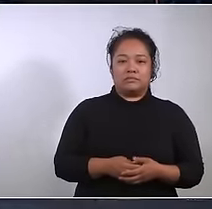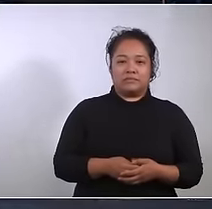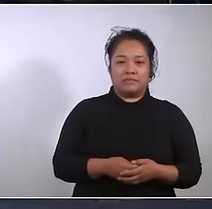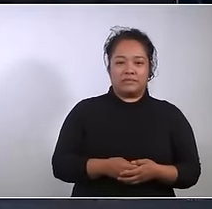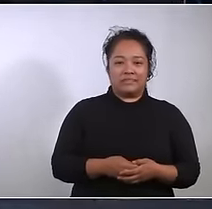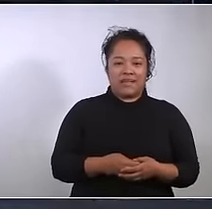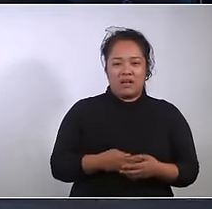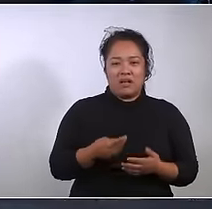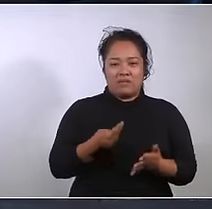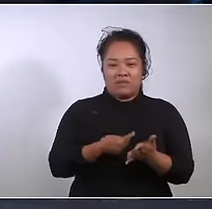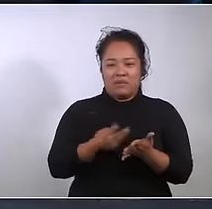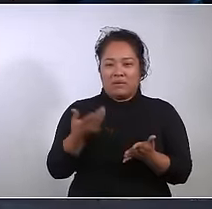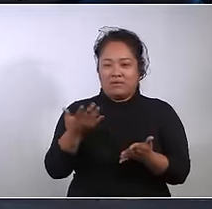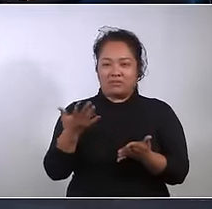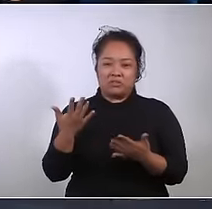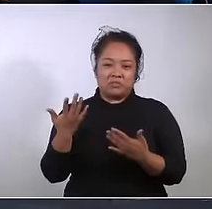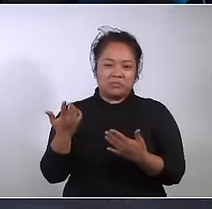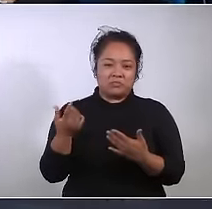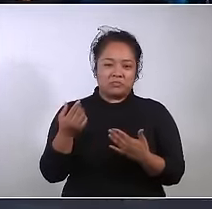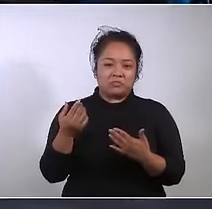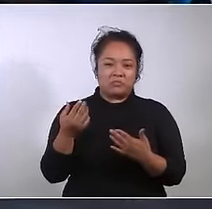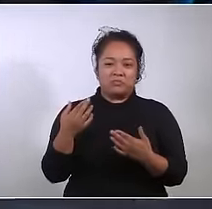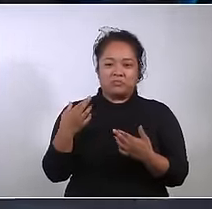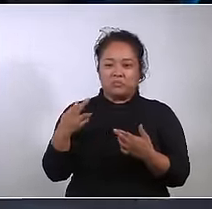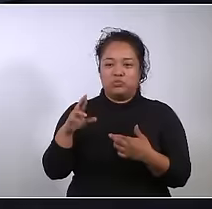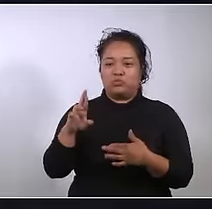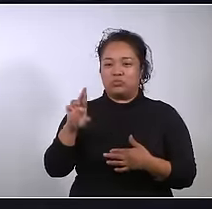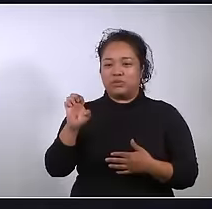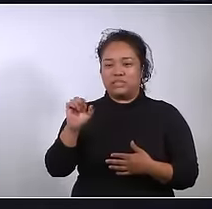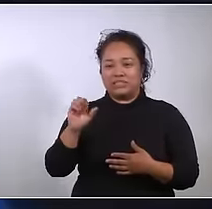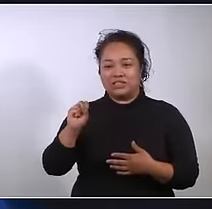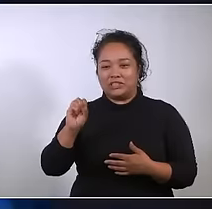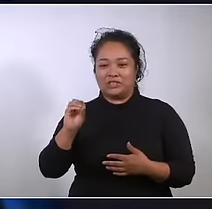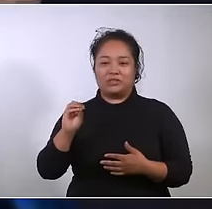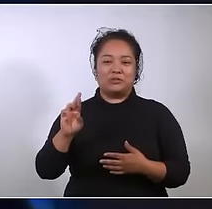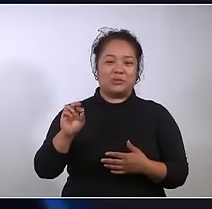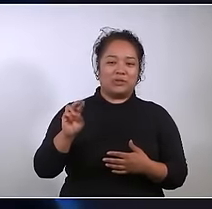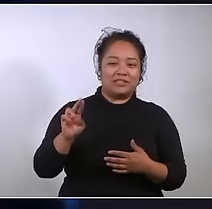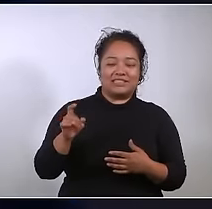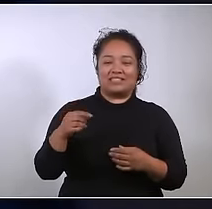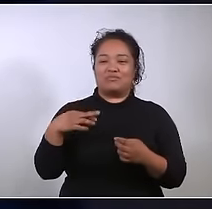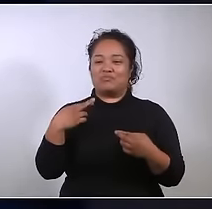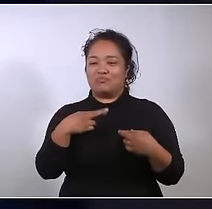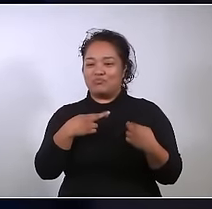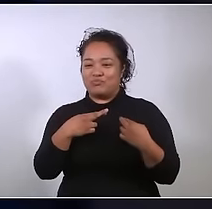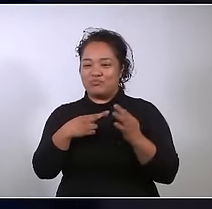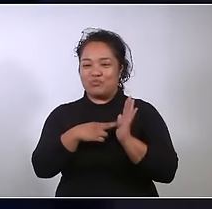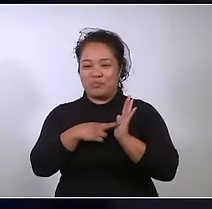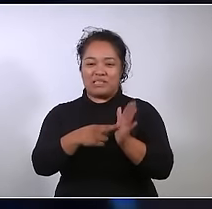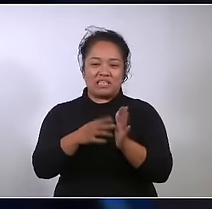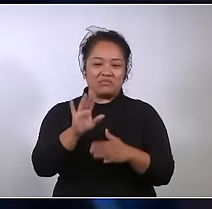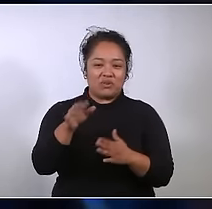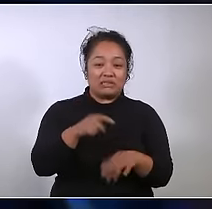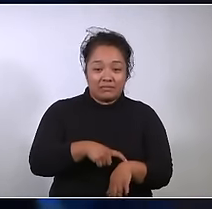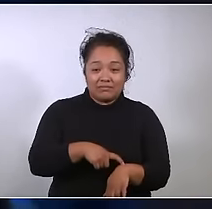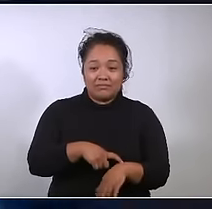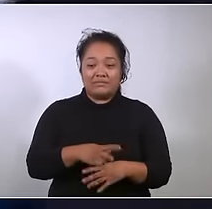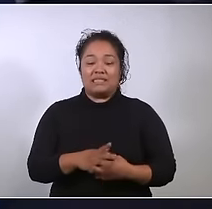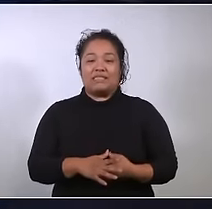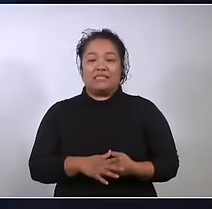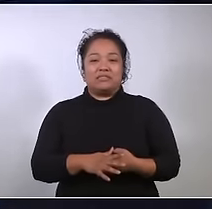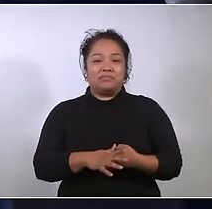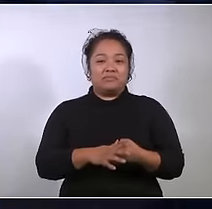a resource. Que solo es un recurso el dinero. Money just represents your time. Se representa su tiempo. It